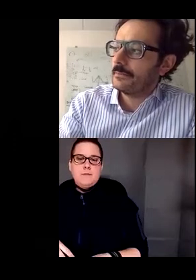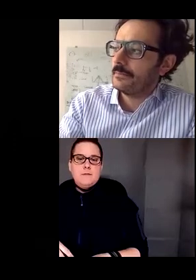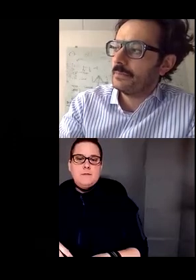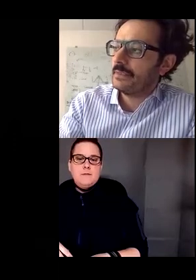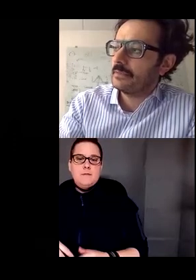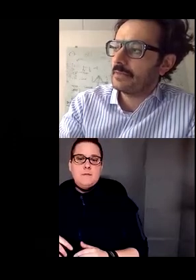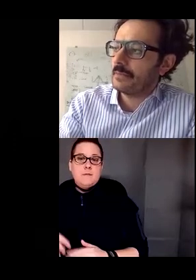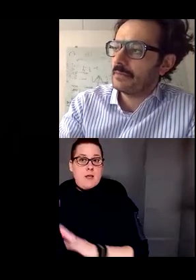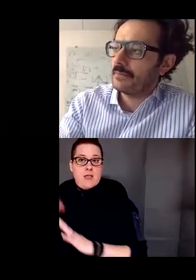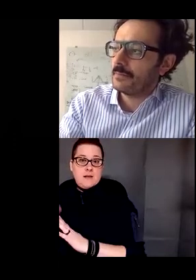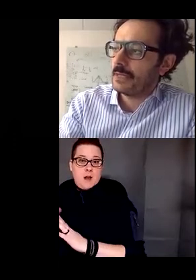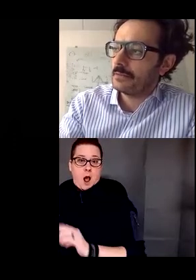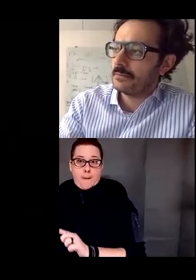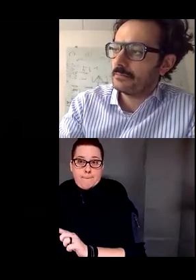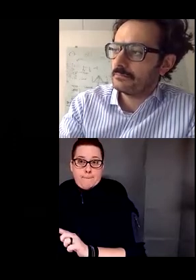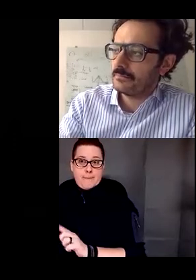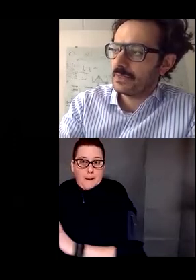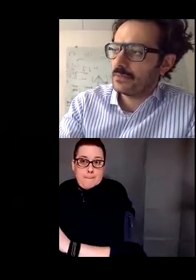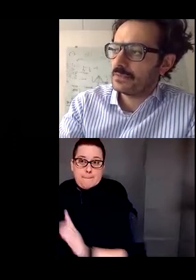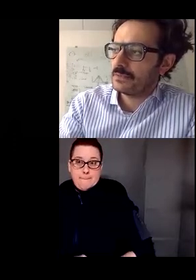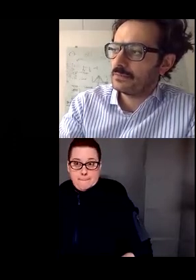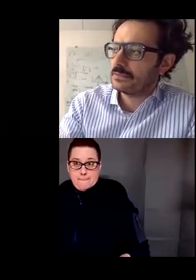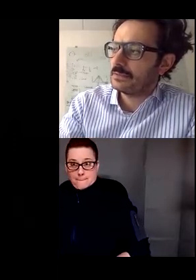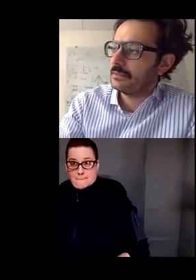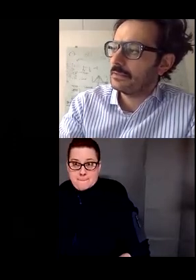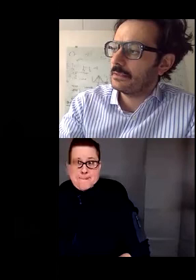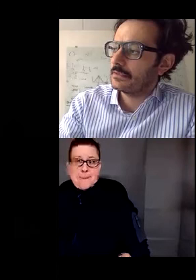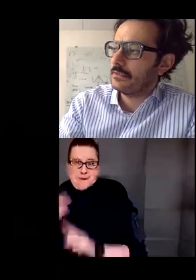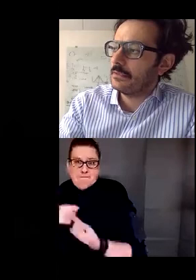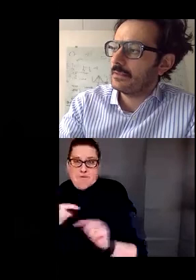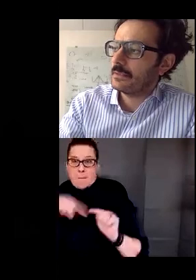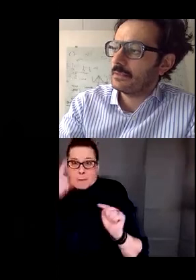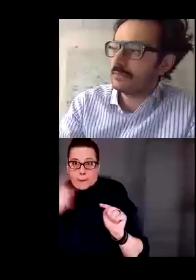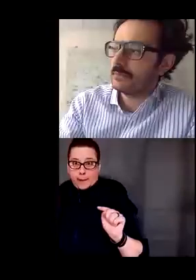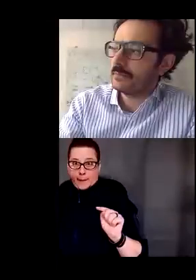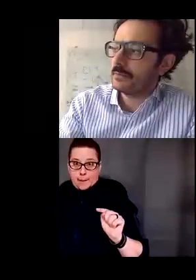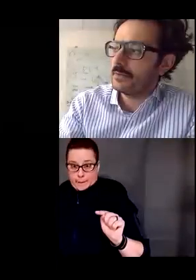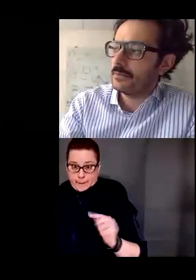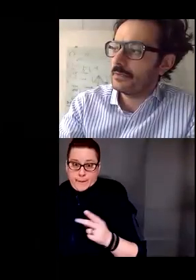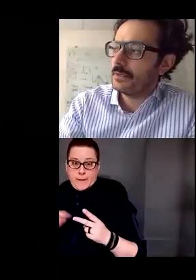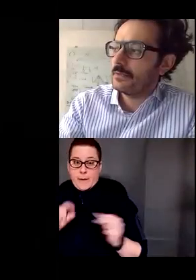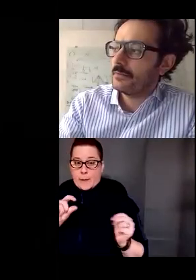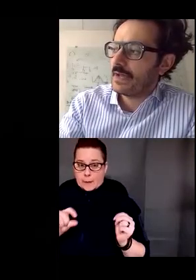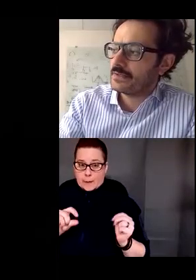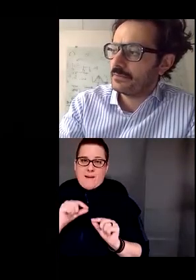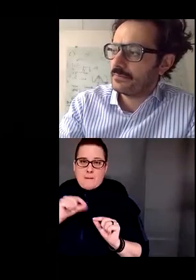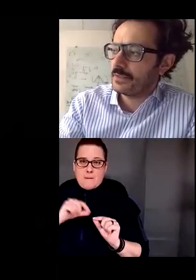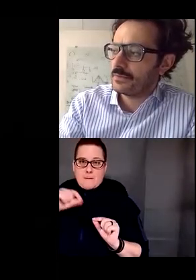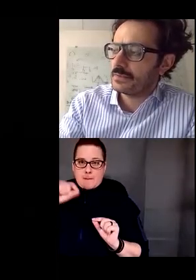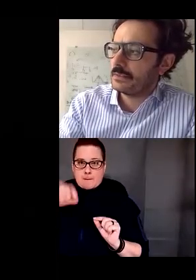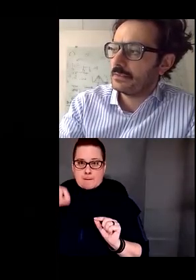the peak coming from the main frequency that you see here, and the smaller peak coming from the other